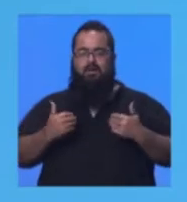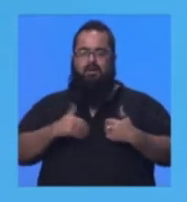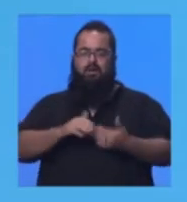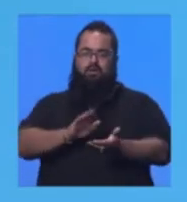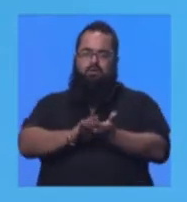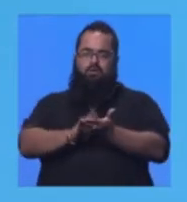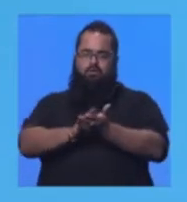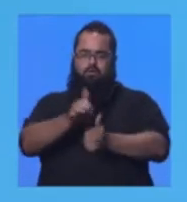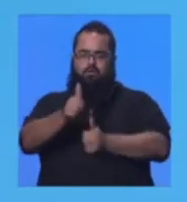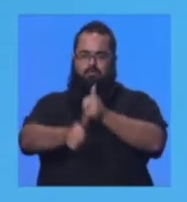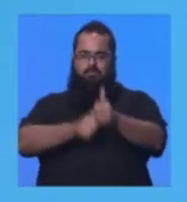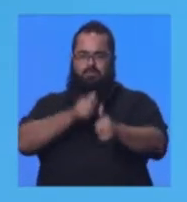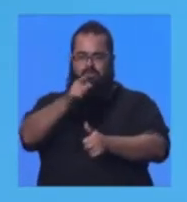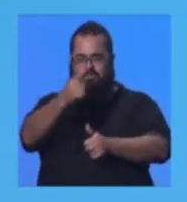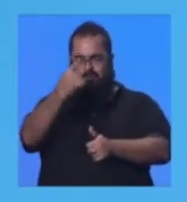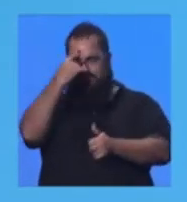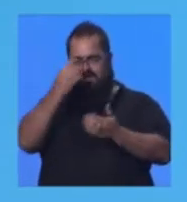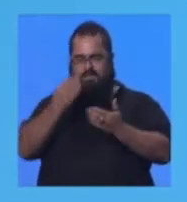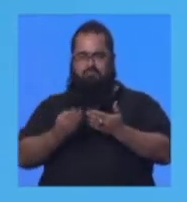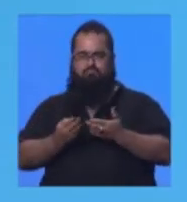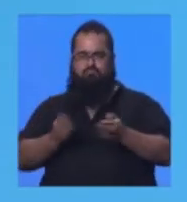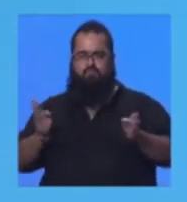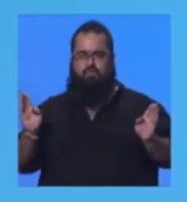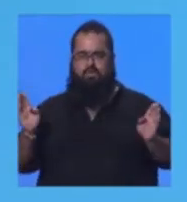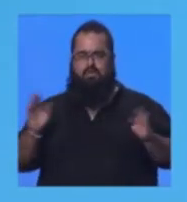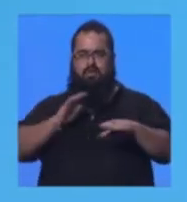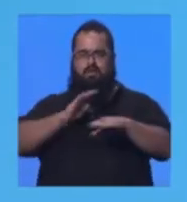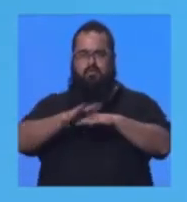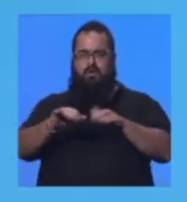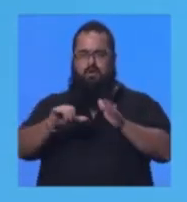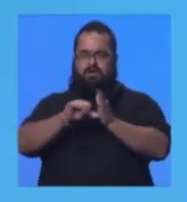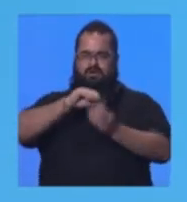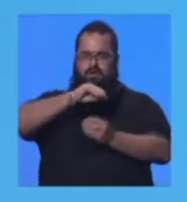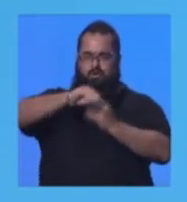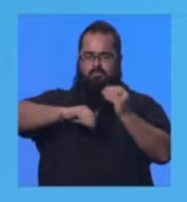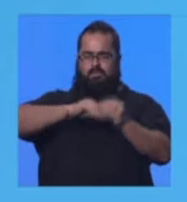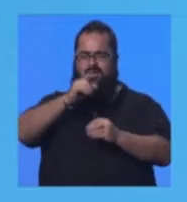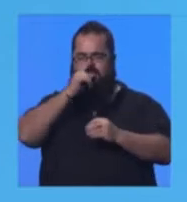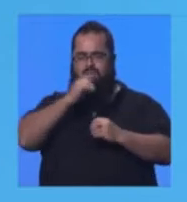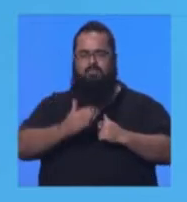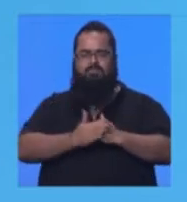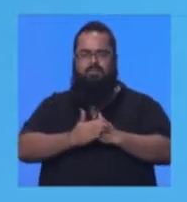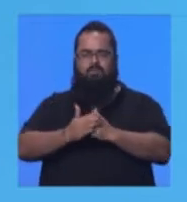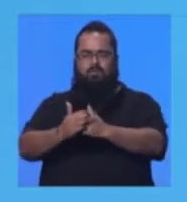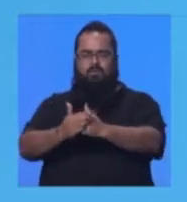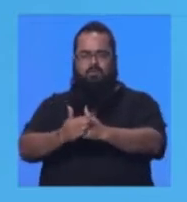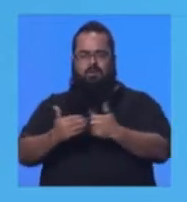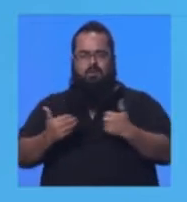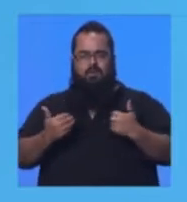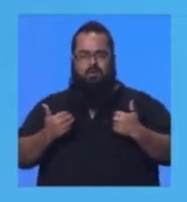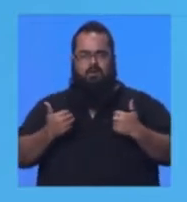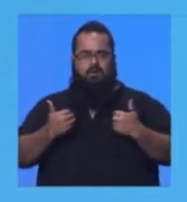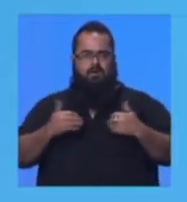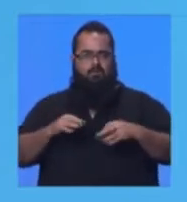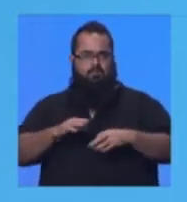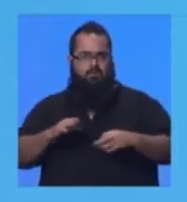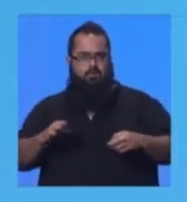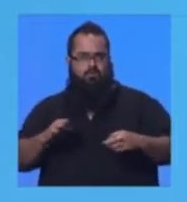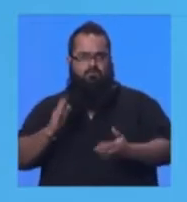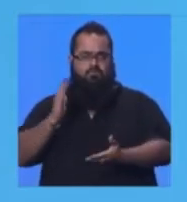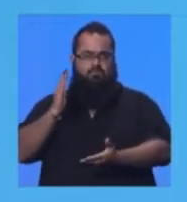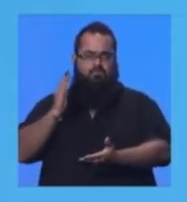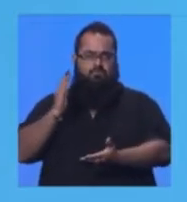compliment you on thinking broadly on how the economy can be dealt with and so on. I'm not totally